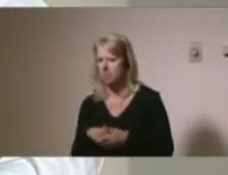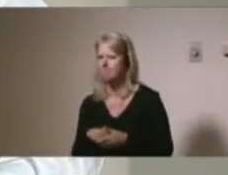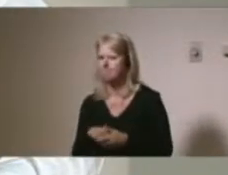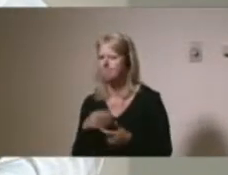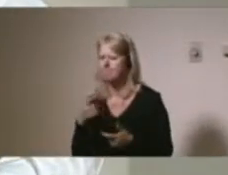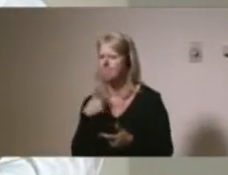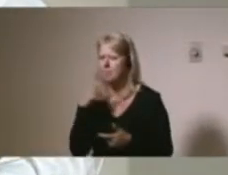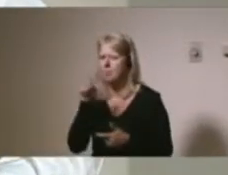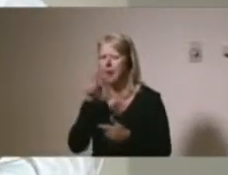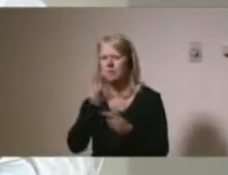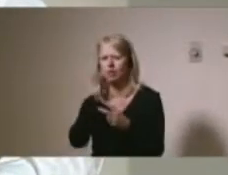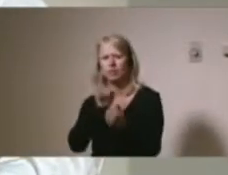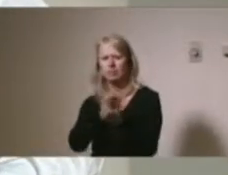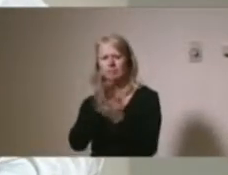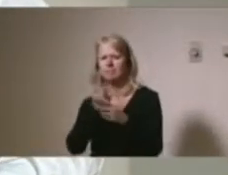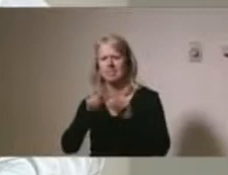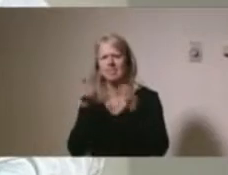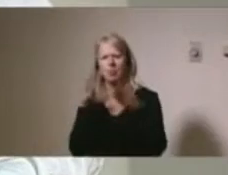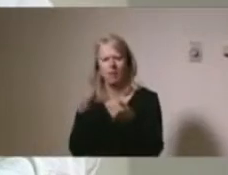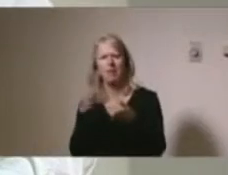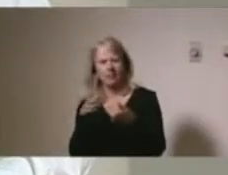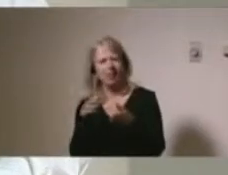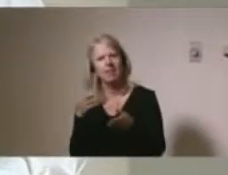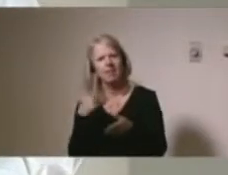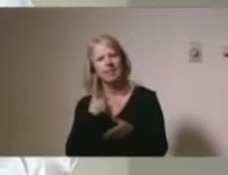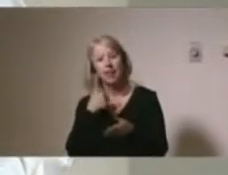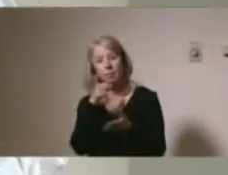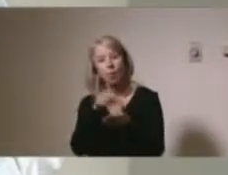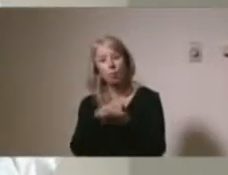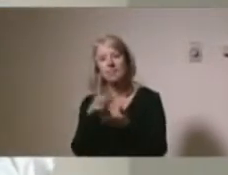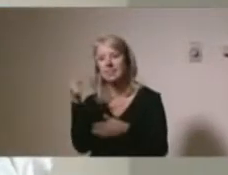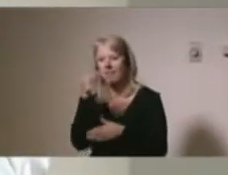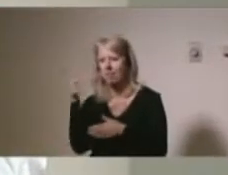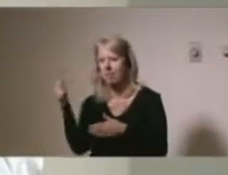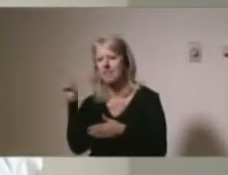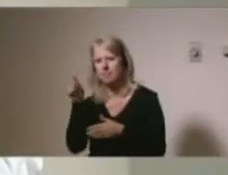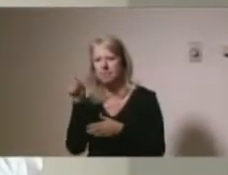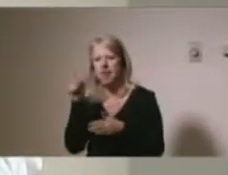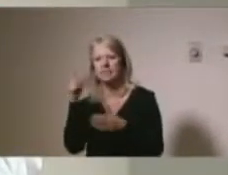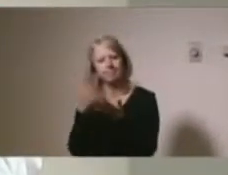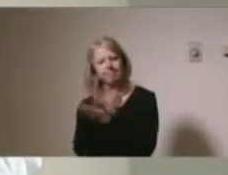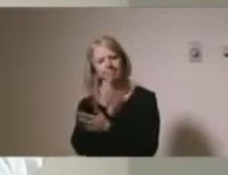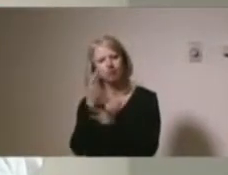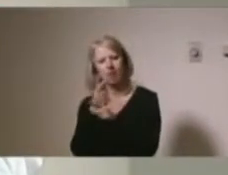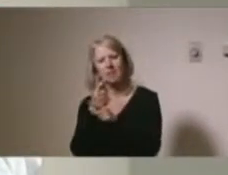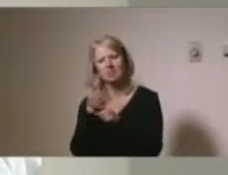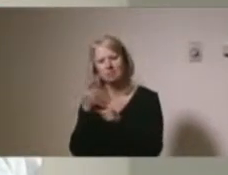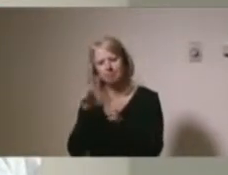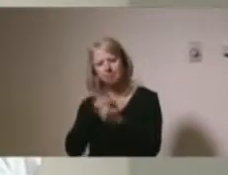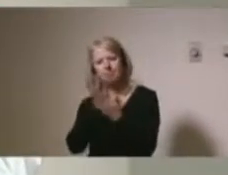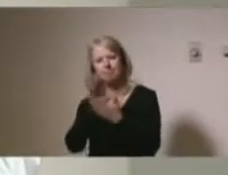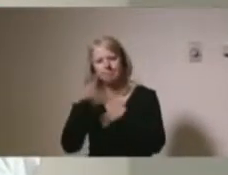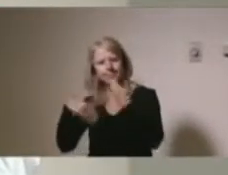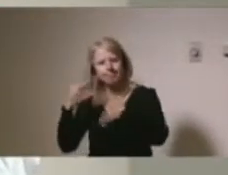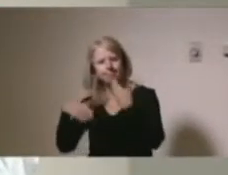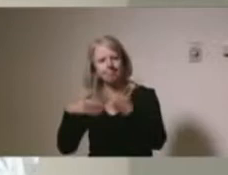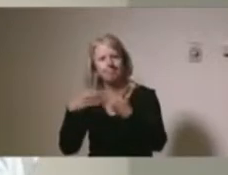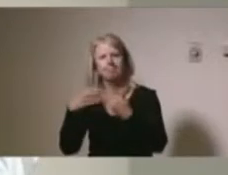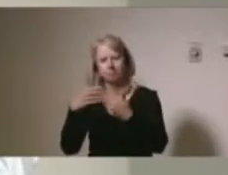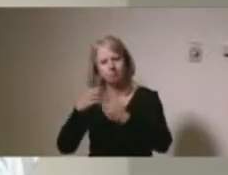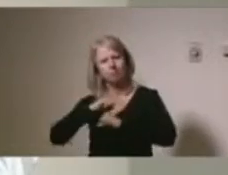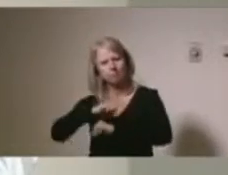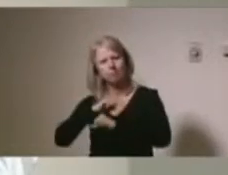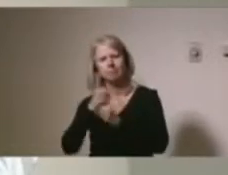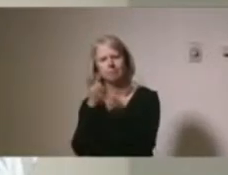way of looking at this, and I think Canada Post and the government needs to do the right thing once again and stand up to the plate for my